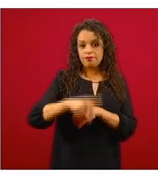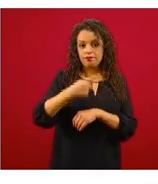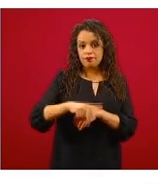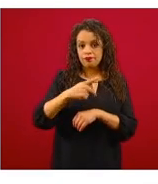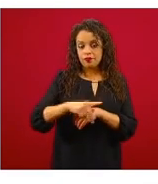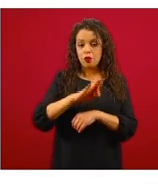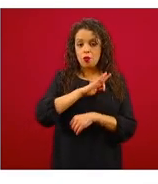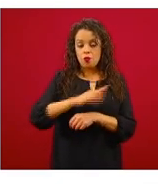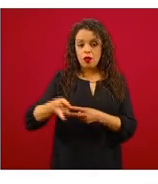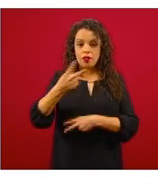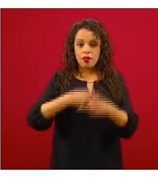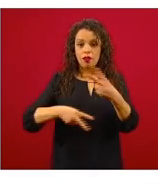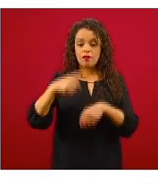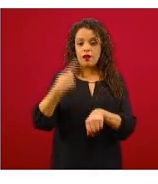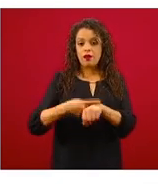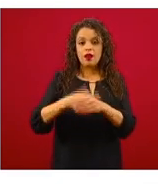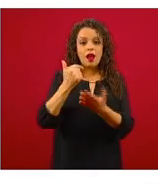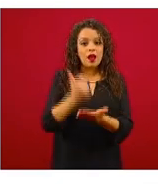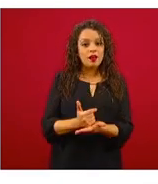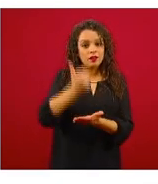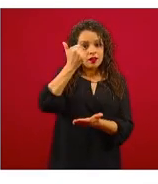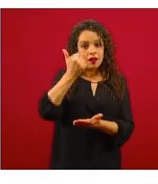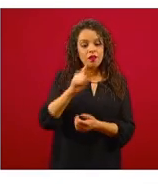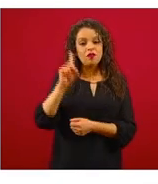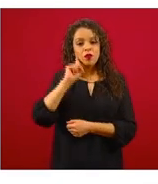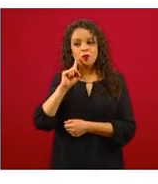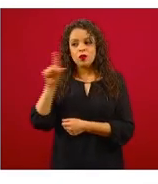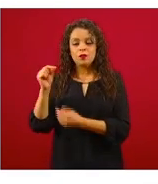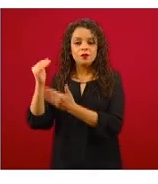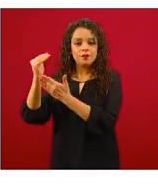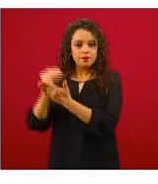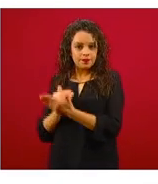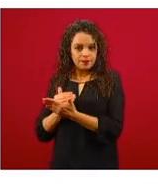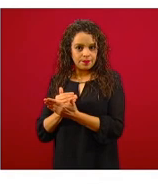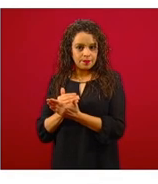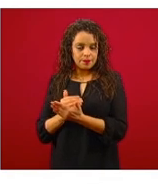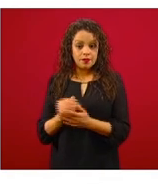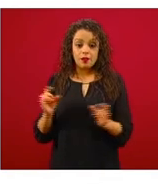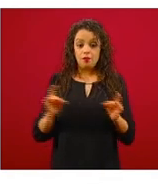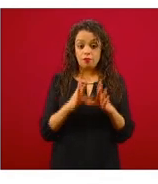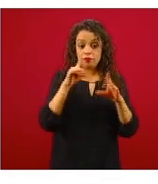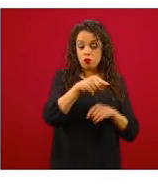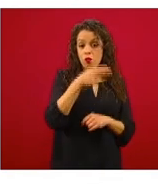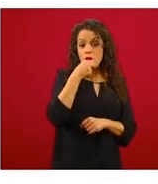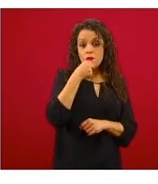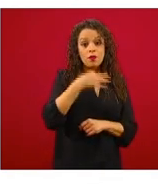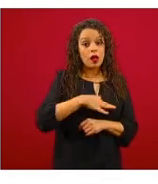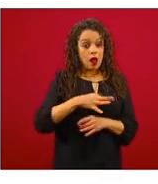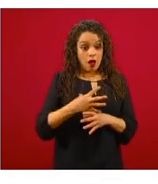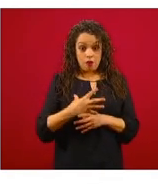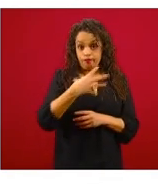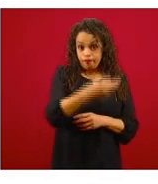of developing serious COVID than women did if they get infected.